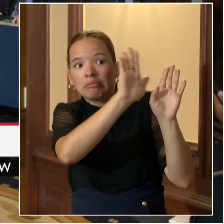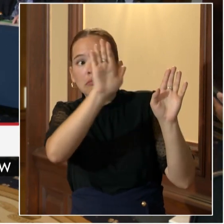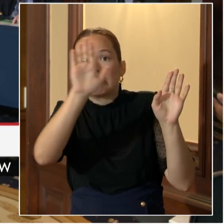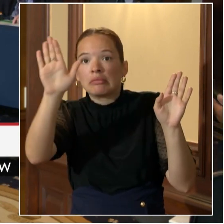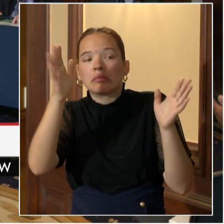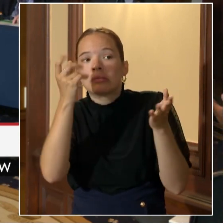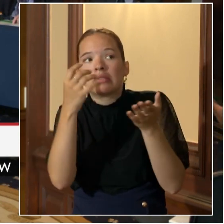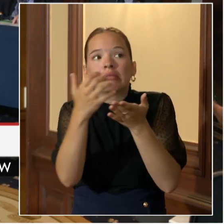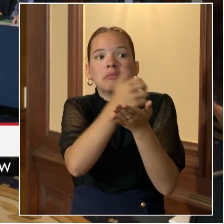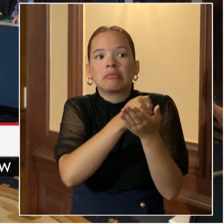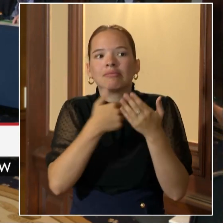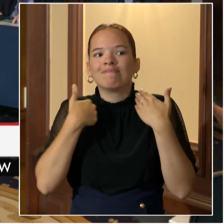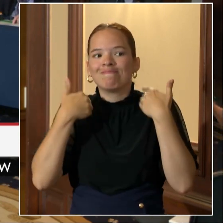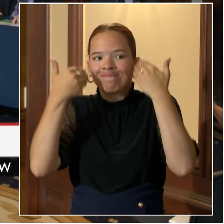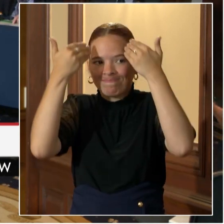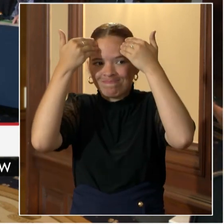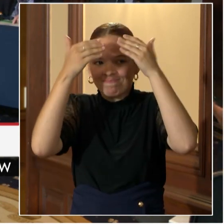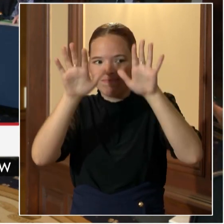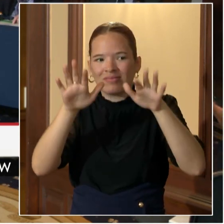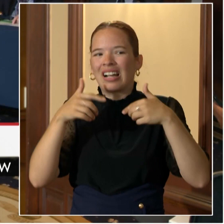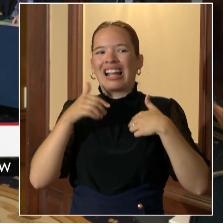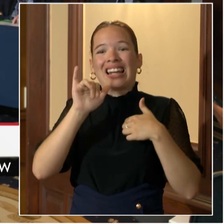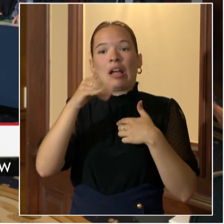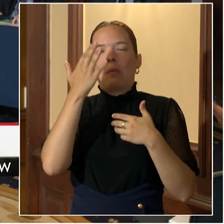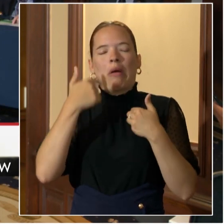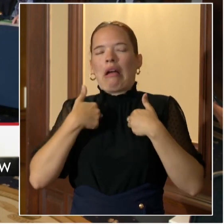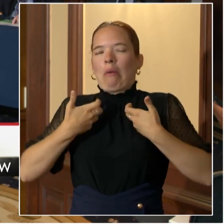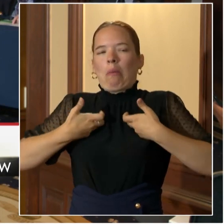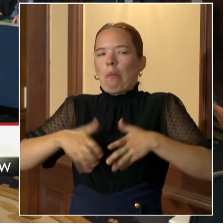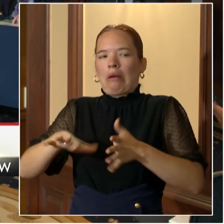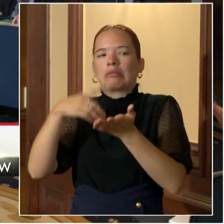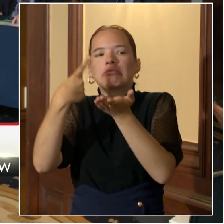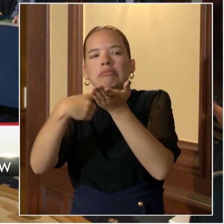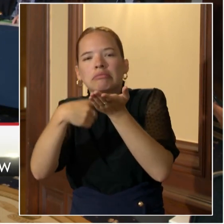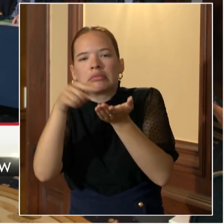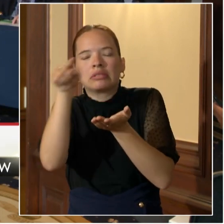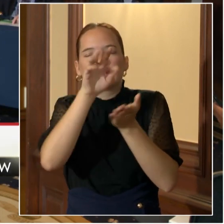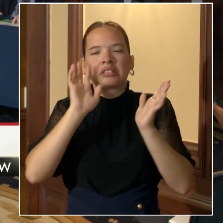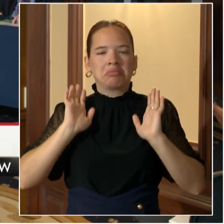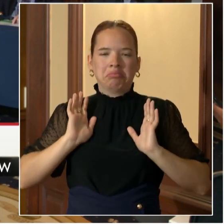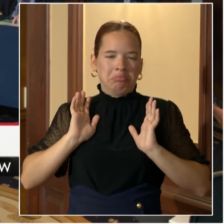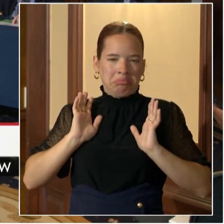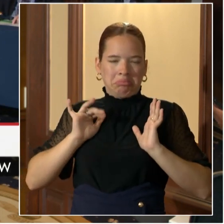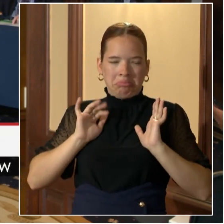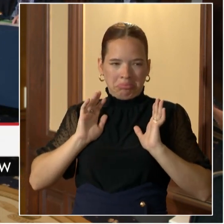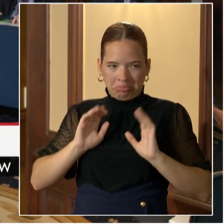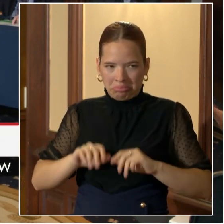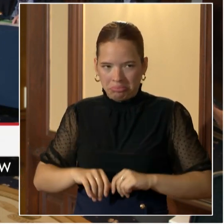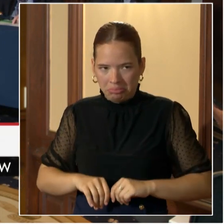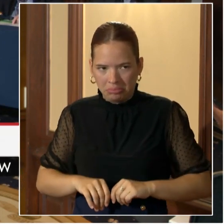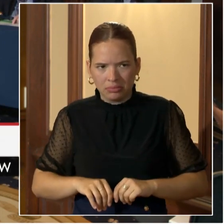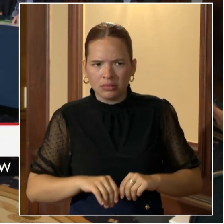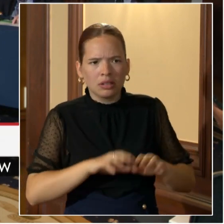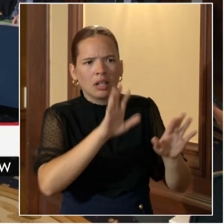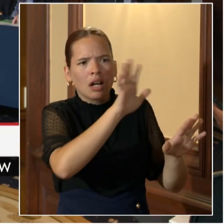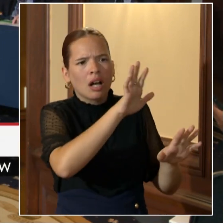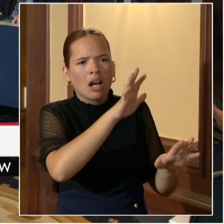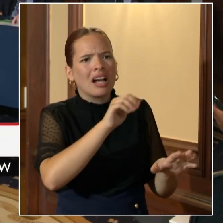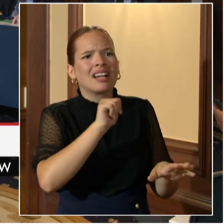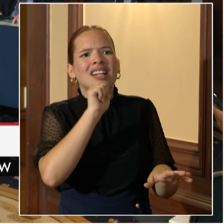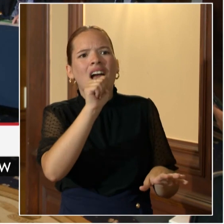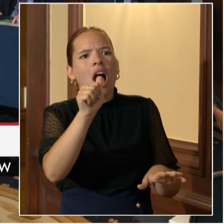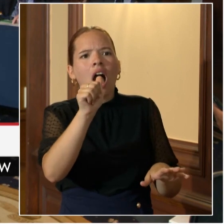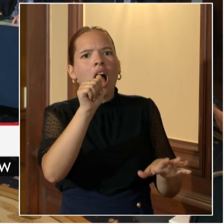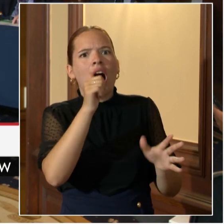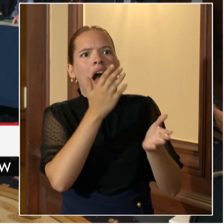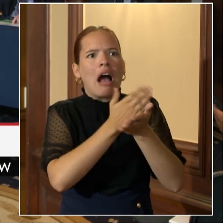blow it up. individual salaries, but Correct. I wouldn't want to blow it up, just working within the framework to provide those resources. So